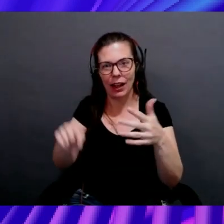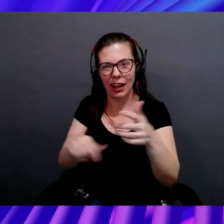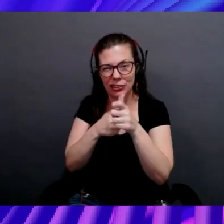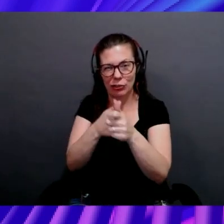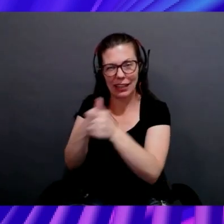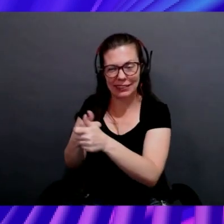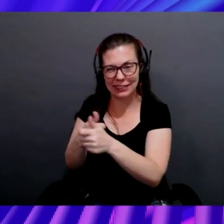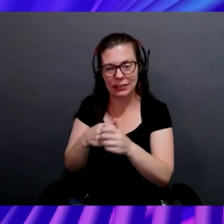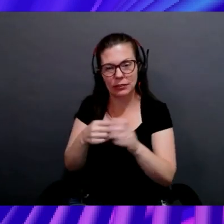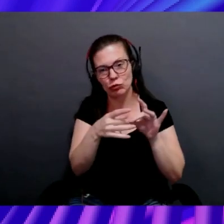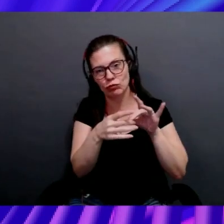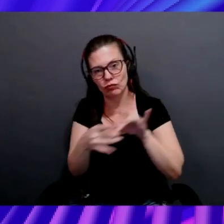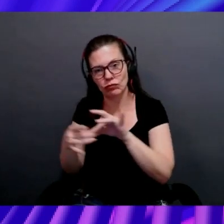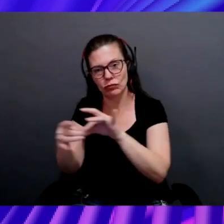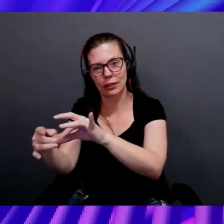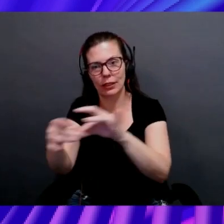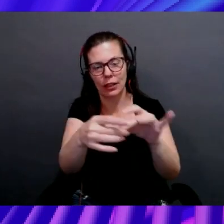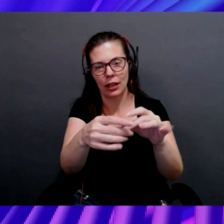related to a bunny.